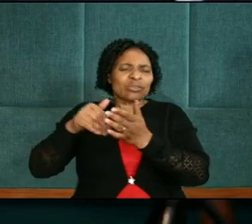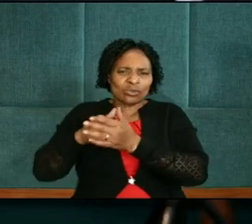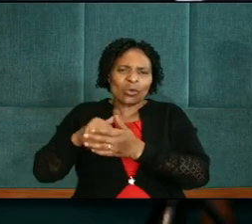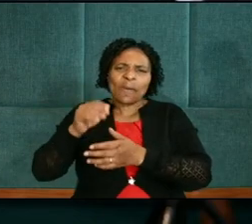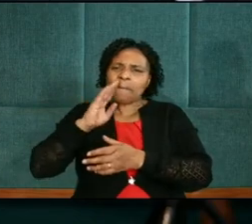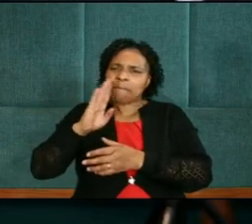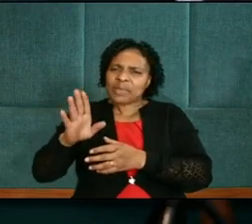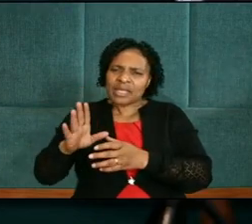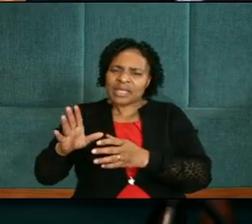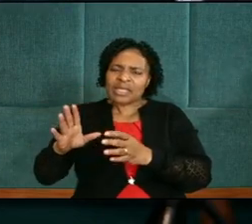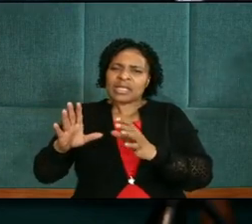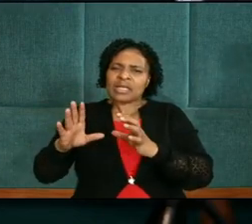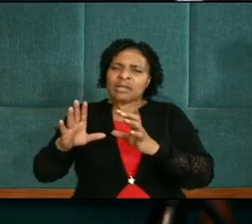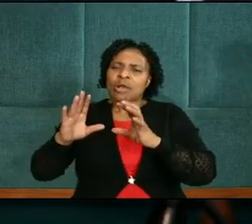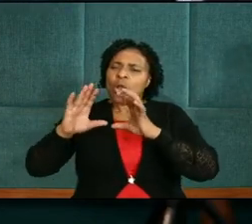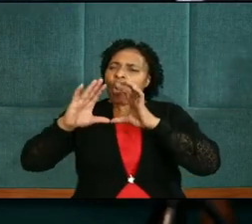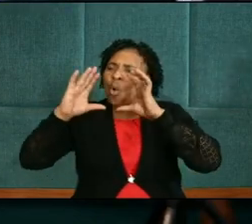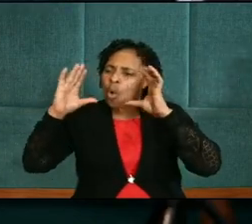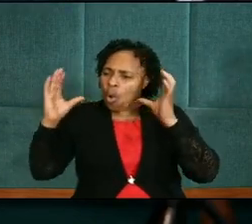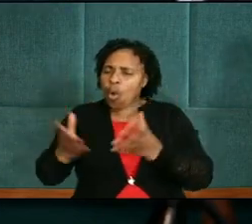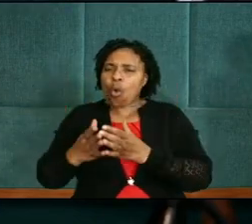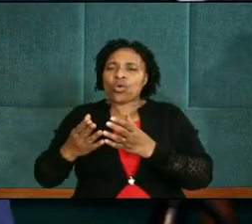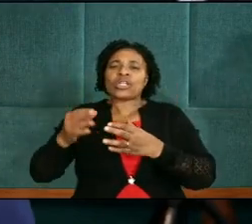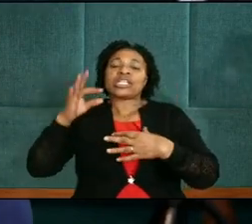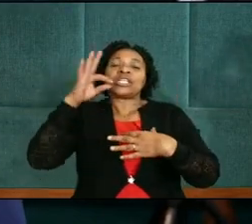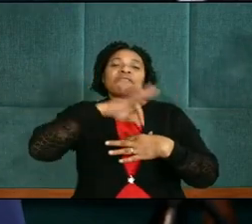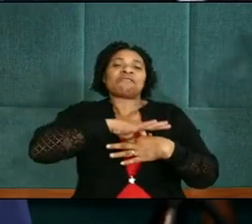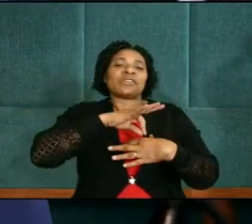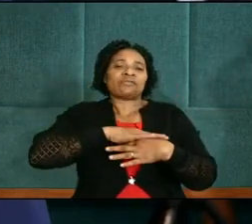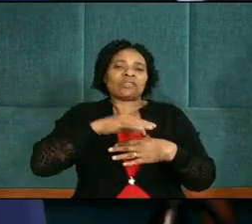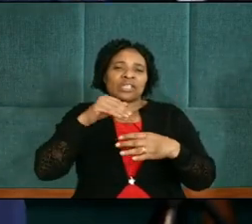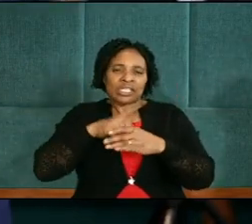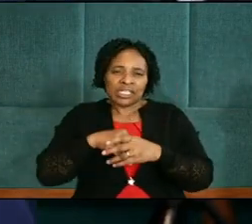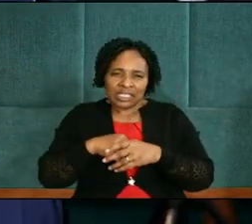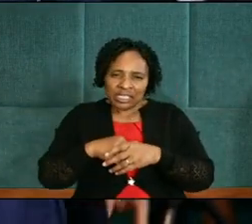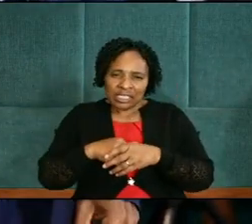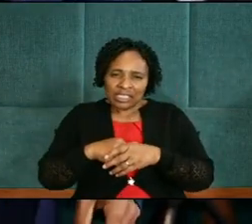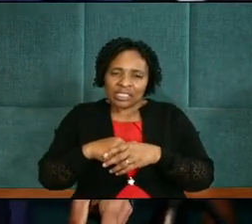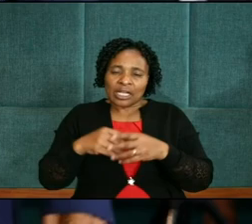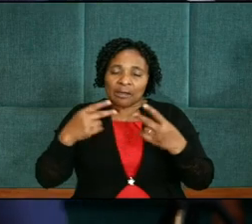be holistically invested in these things?